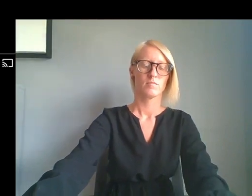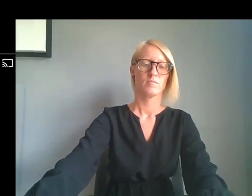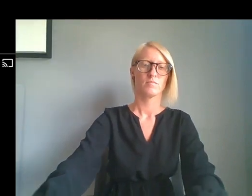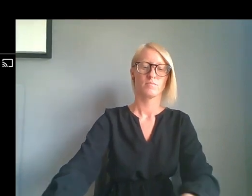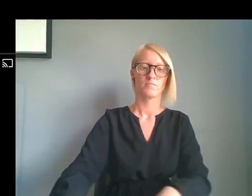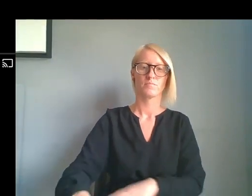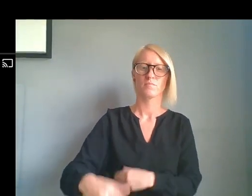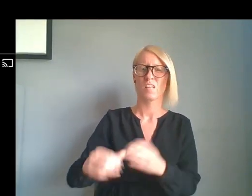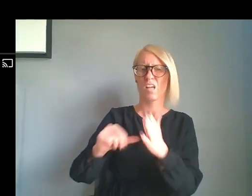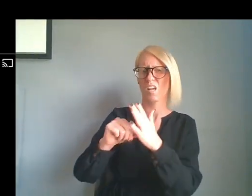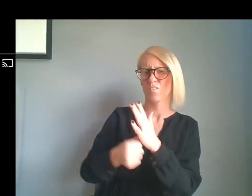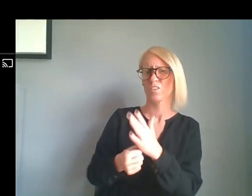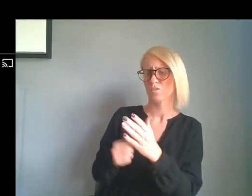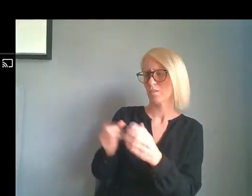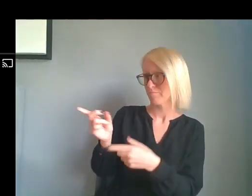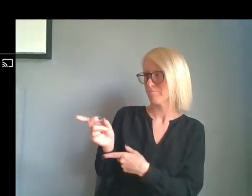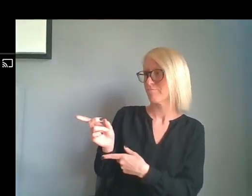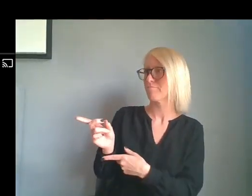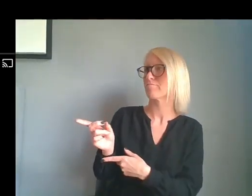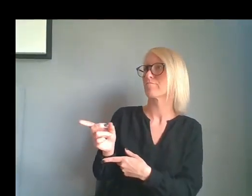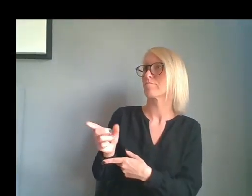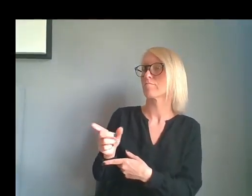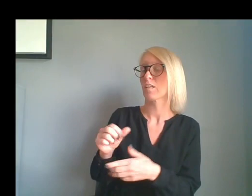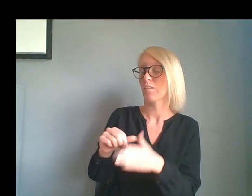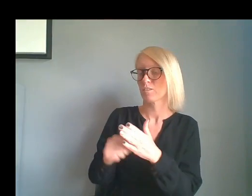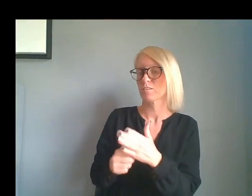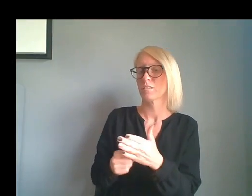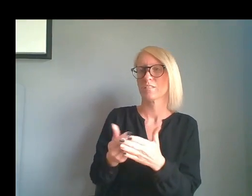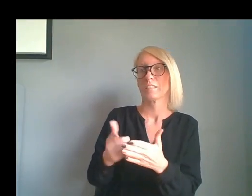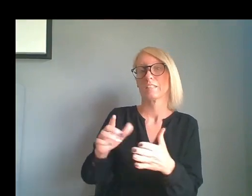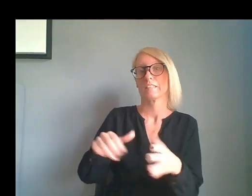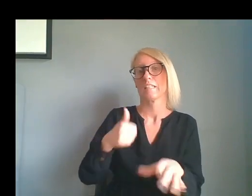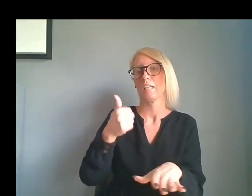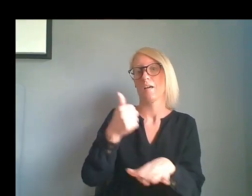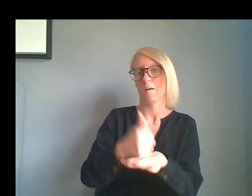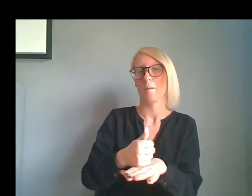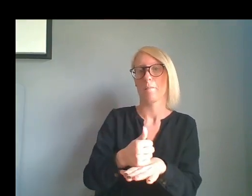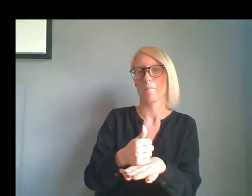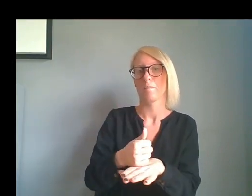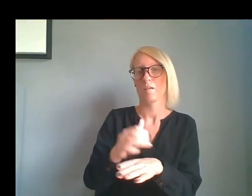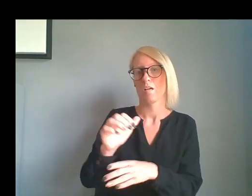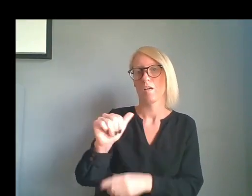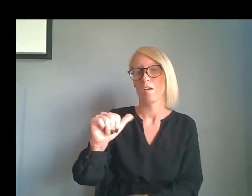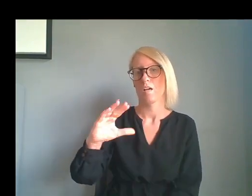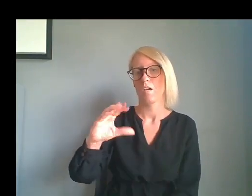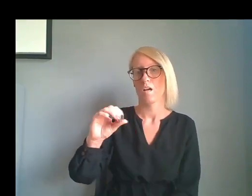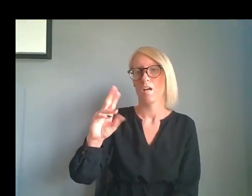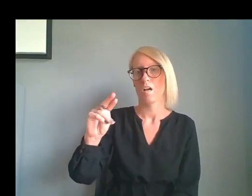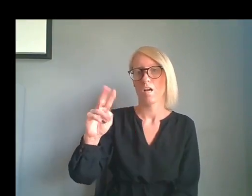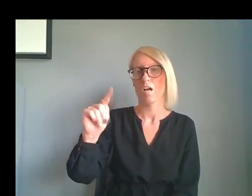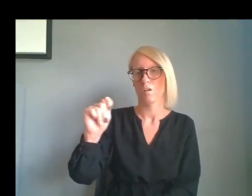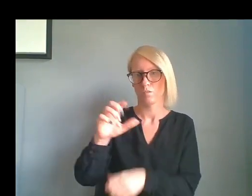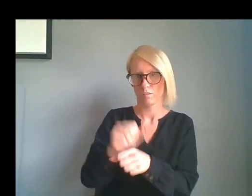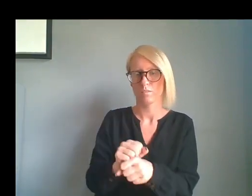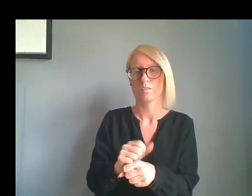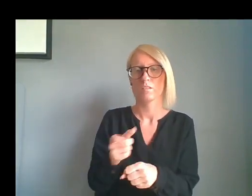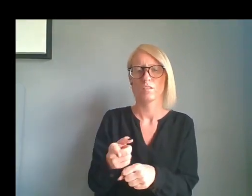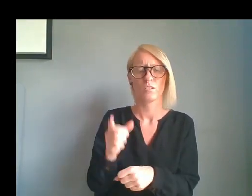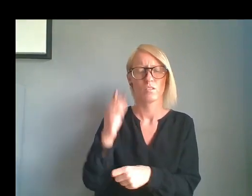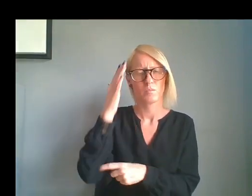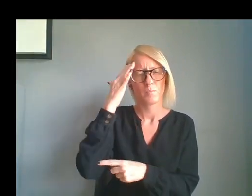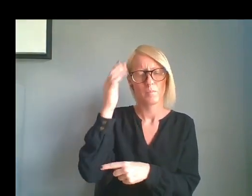Just highlighting things I want to show you if you are setting up an account. Remember I said your bio, you only have